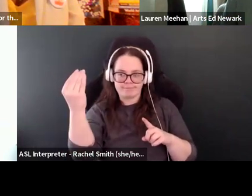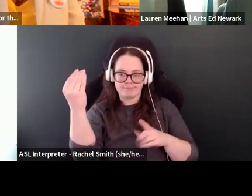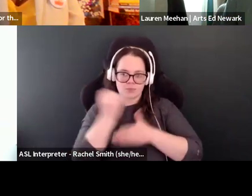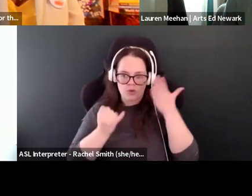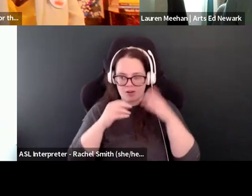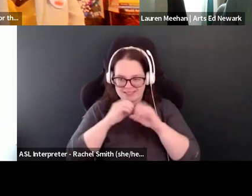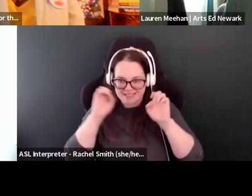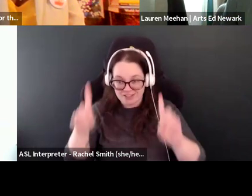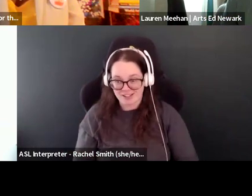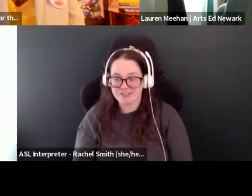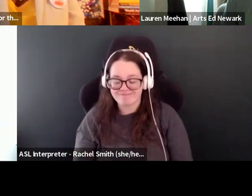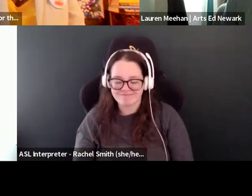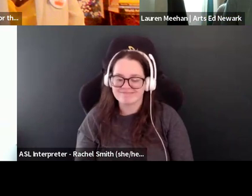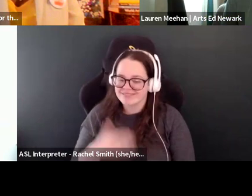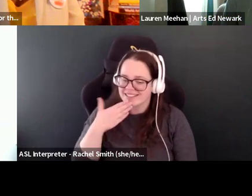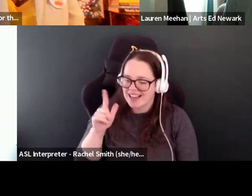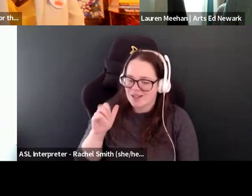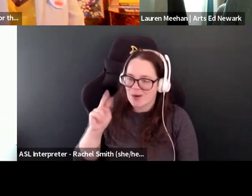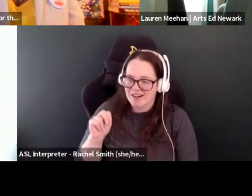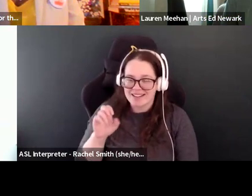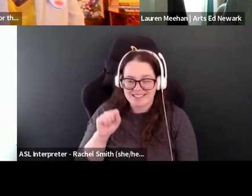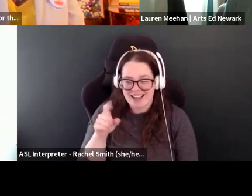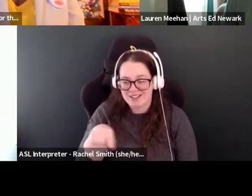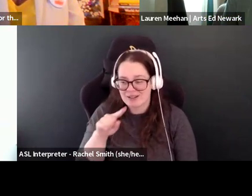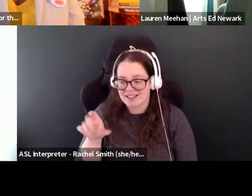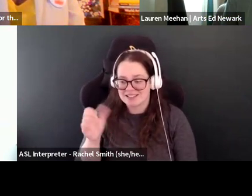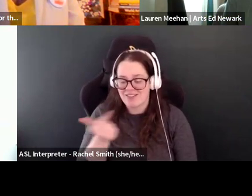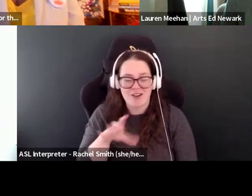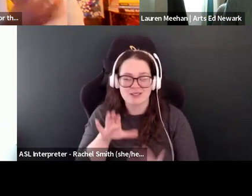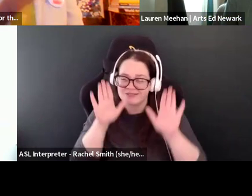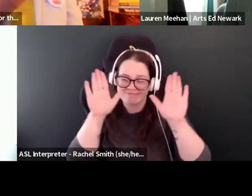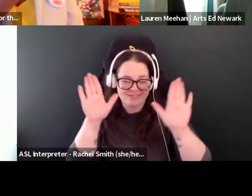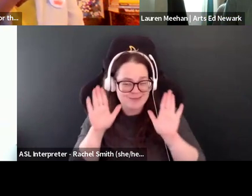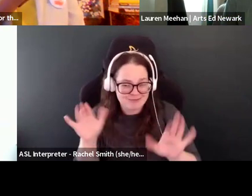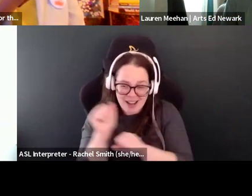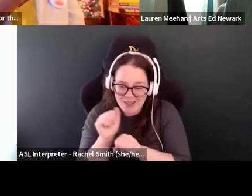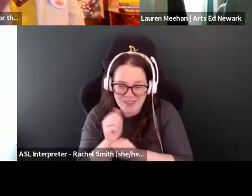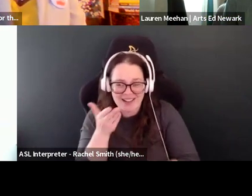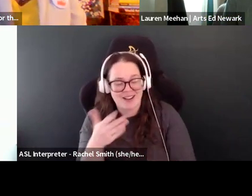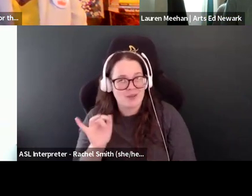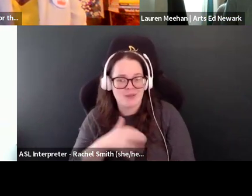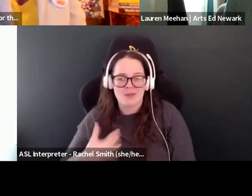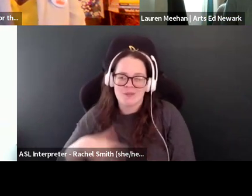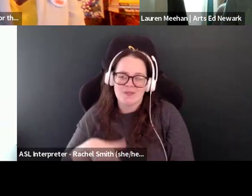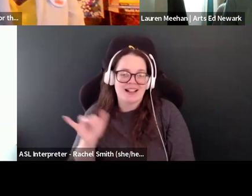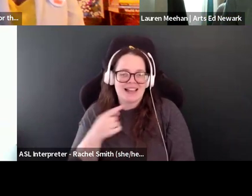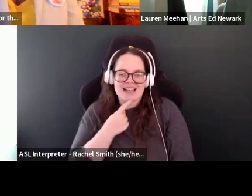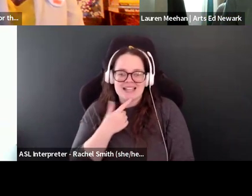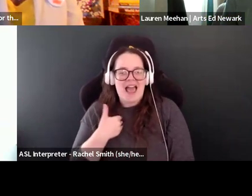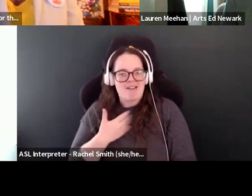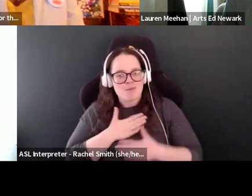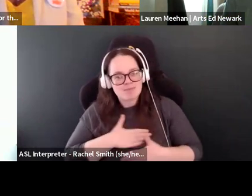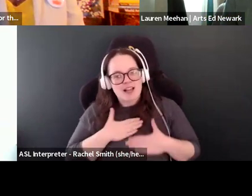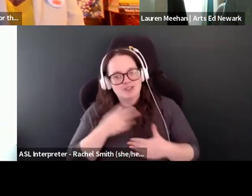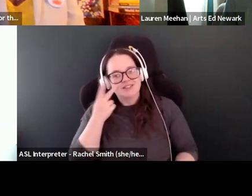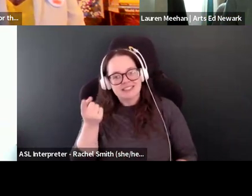Thanks, Lauren. Yeah, you all just do such fantastic work there. And like I said, I had the pleasure of seeing you all